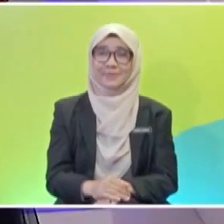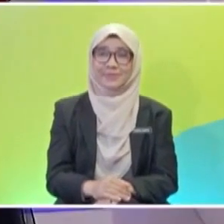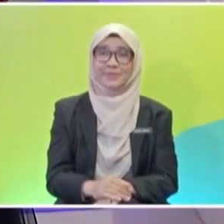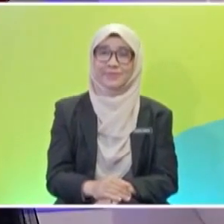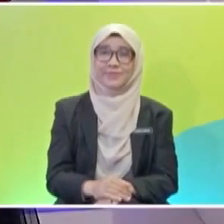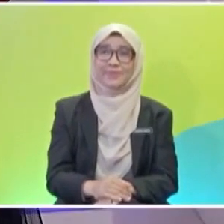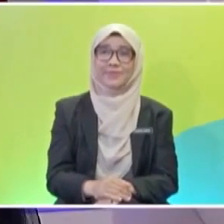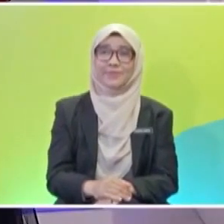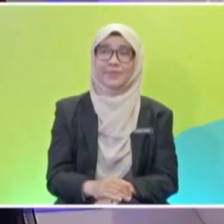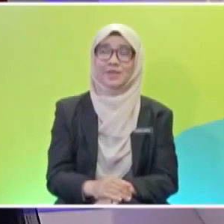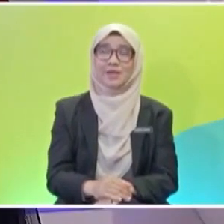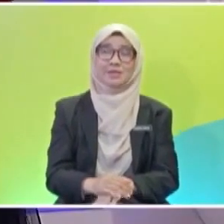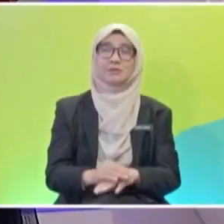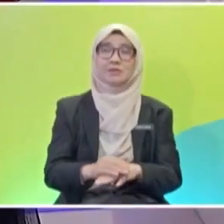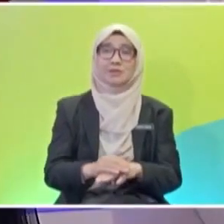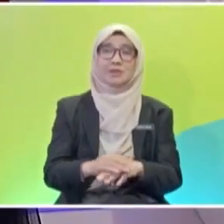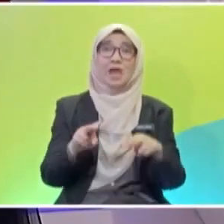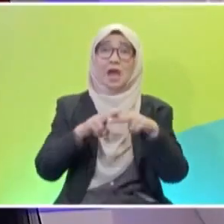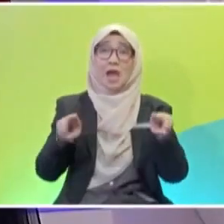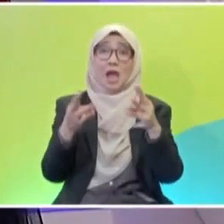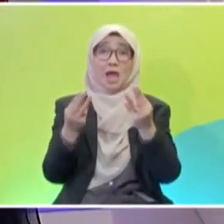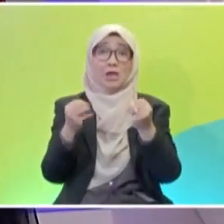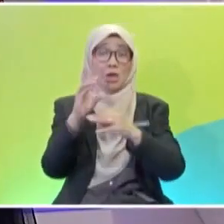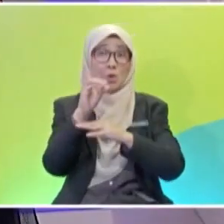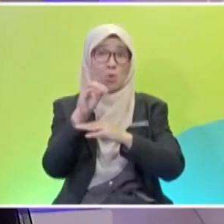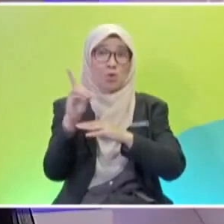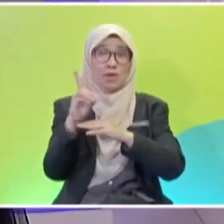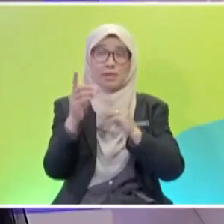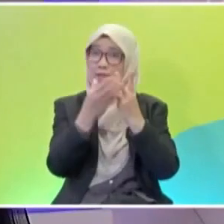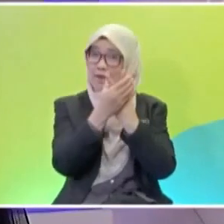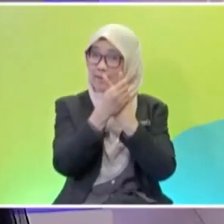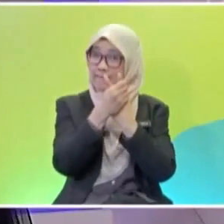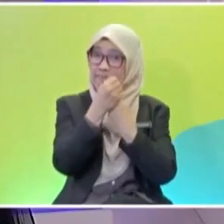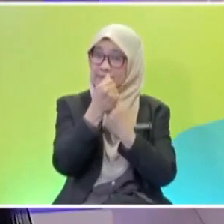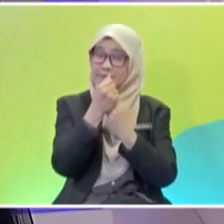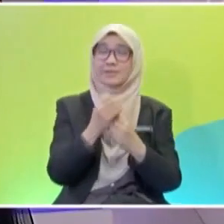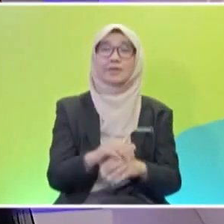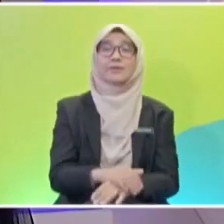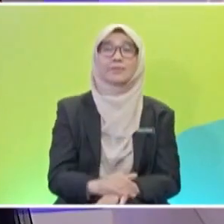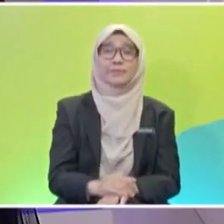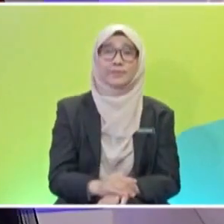as the unwanted pair simply because the kids or the pupils at home, they will be given